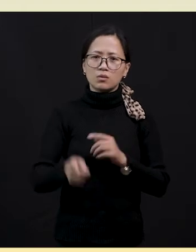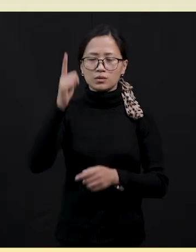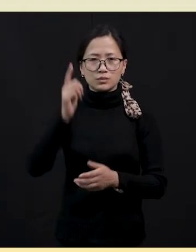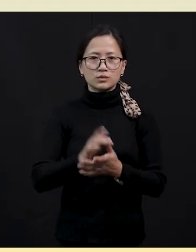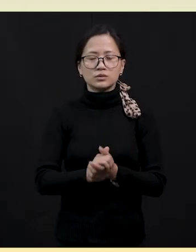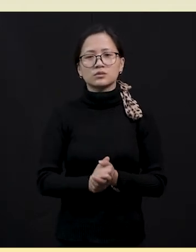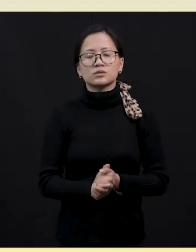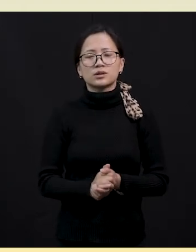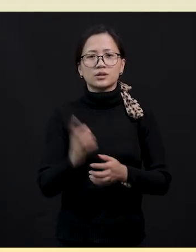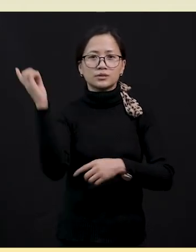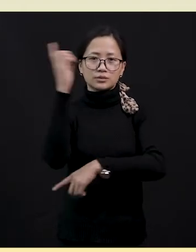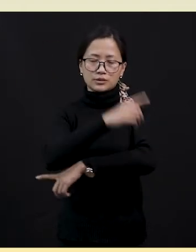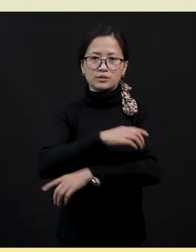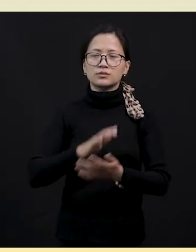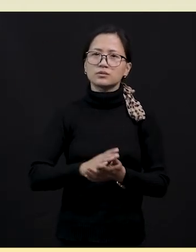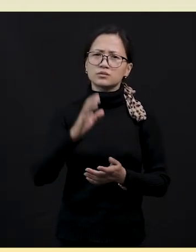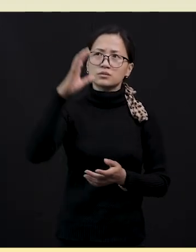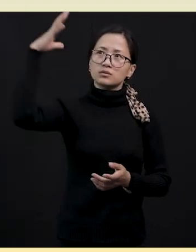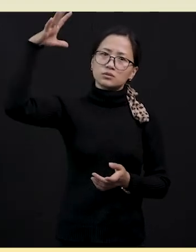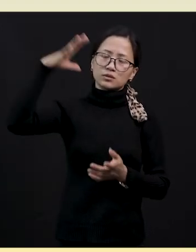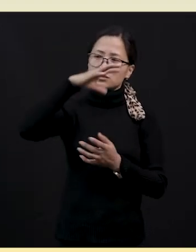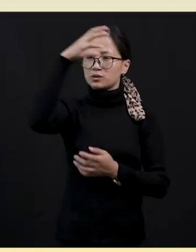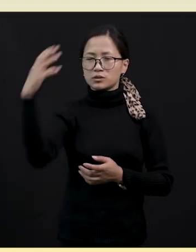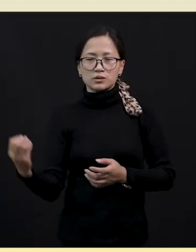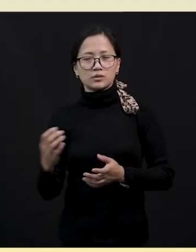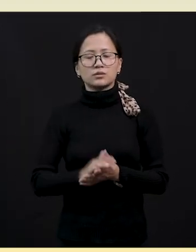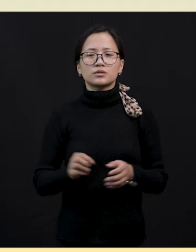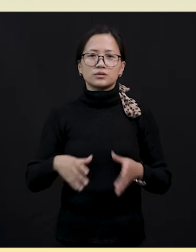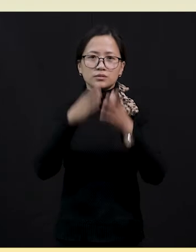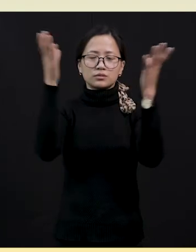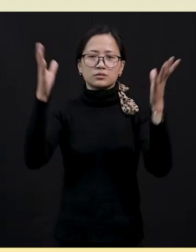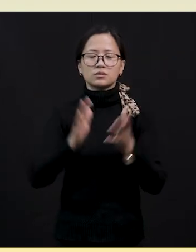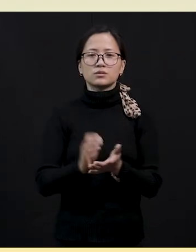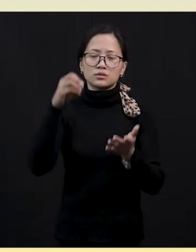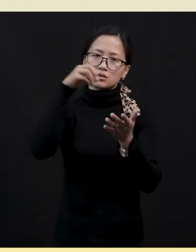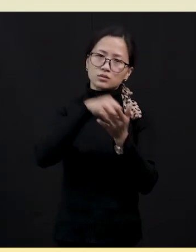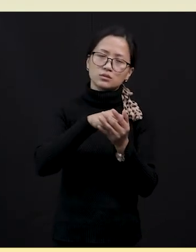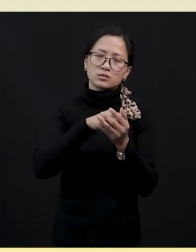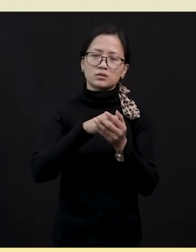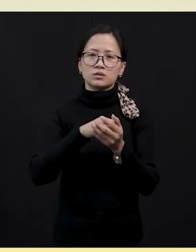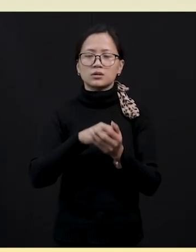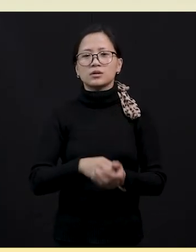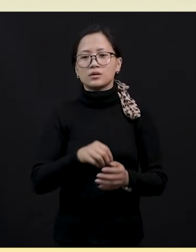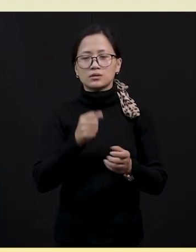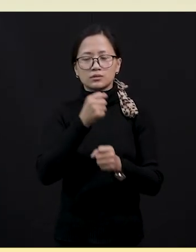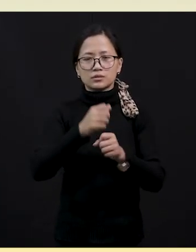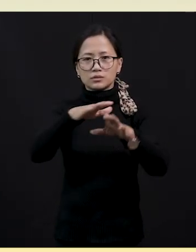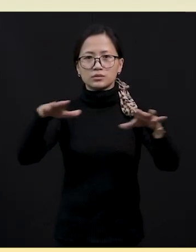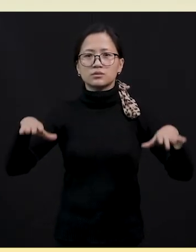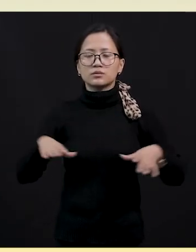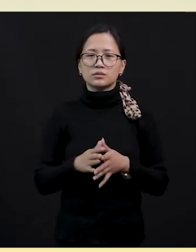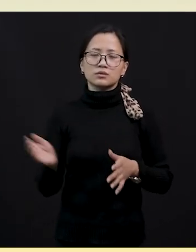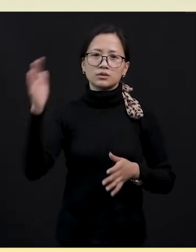the entire day. The sun went down behind the trees, and at last the king stuck the spade into the ground and said,